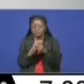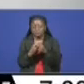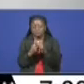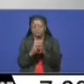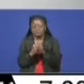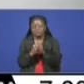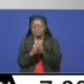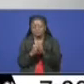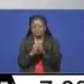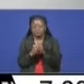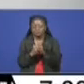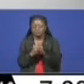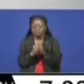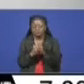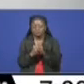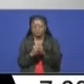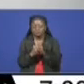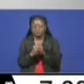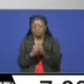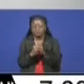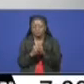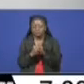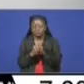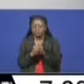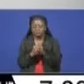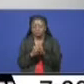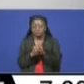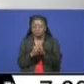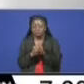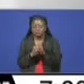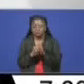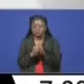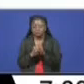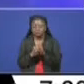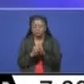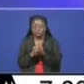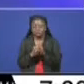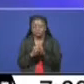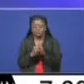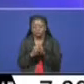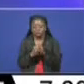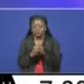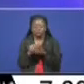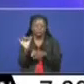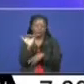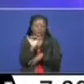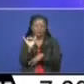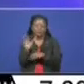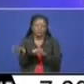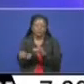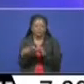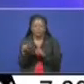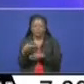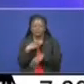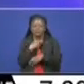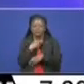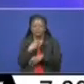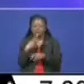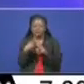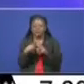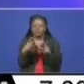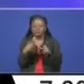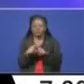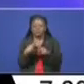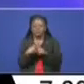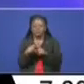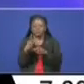and it was settled to the agreement of everybody. Well, also adding his voice to the dispute, Director